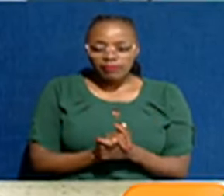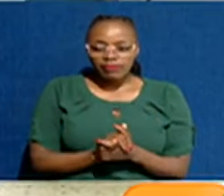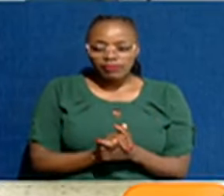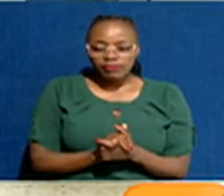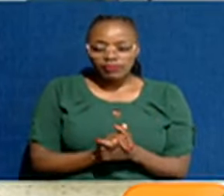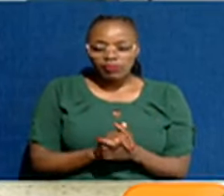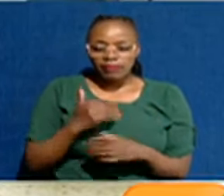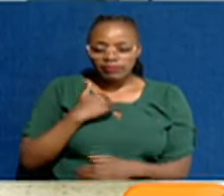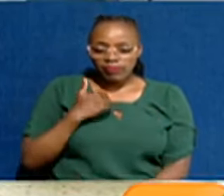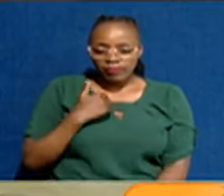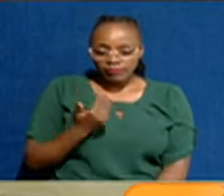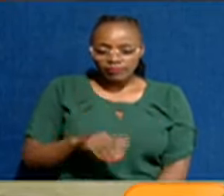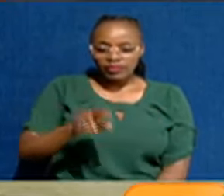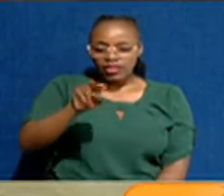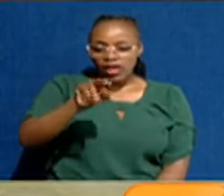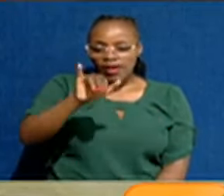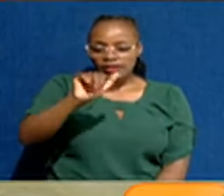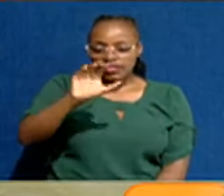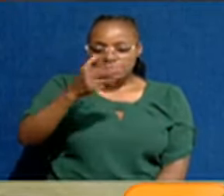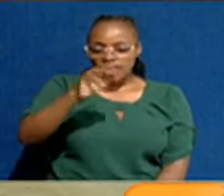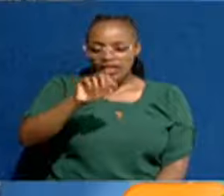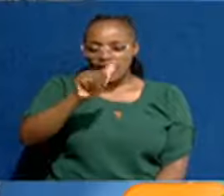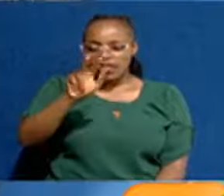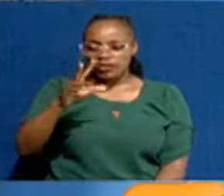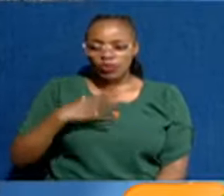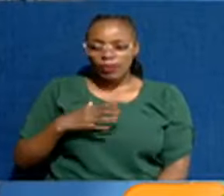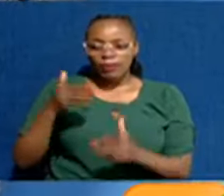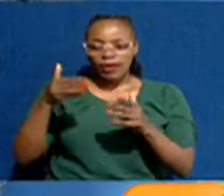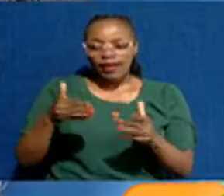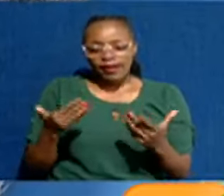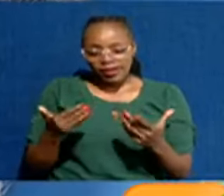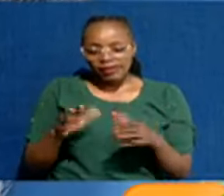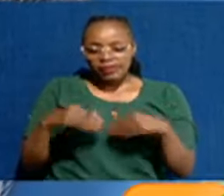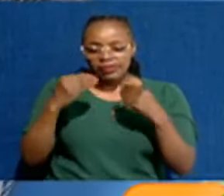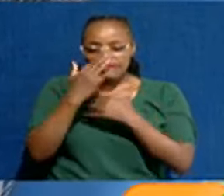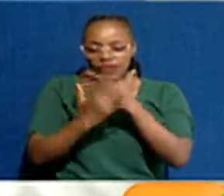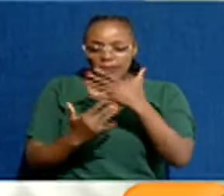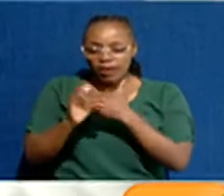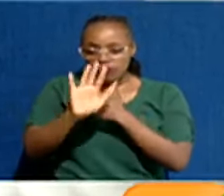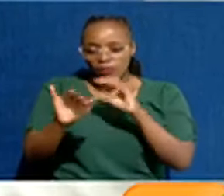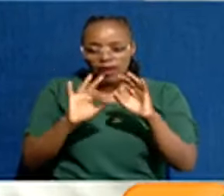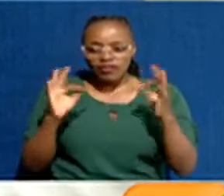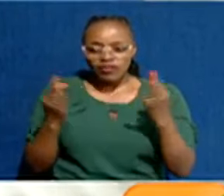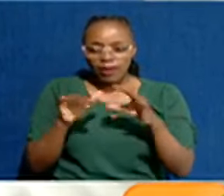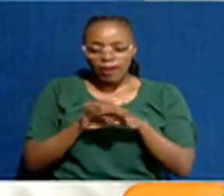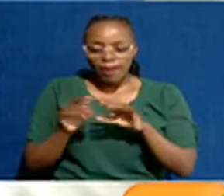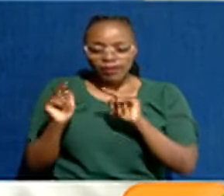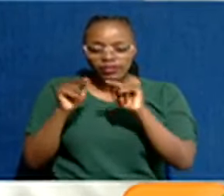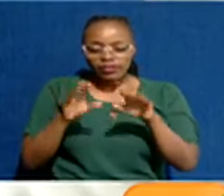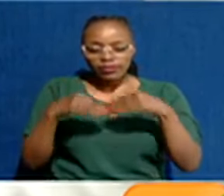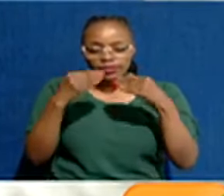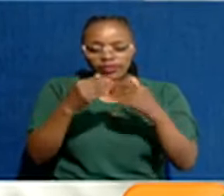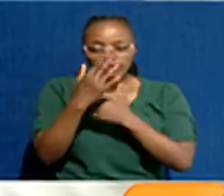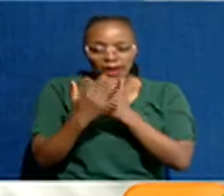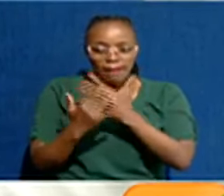we meet Wycliffe Nyachai and two others. They are here to donate blood for their kin. Nimekuja kudonate damu